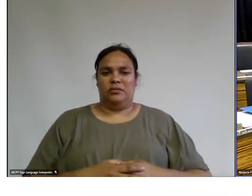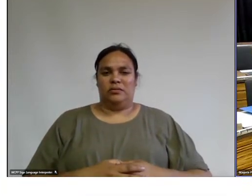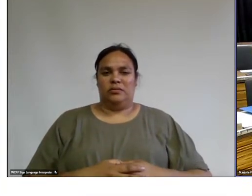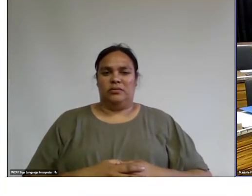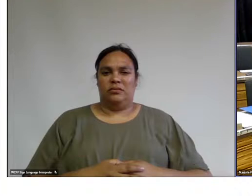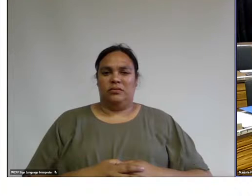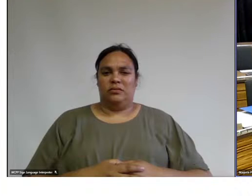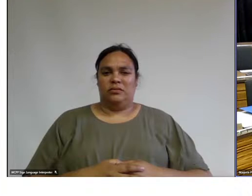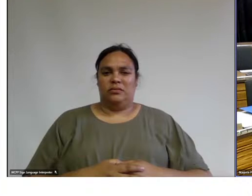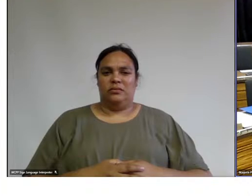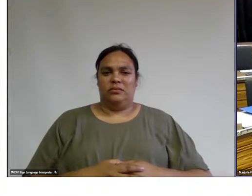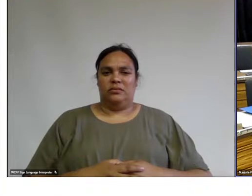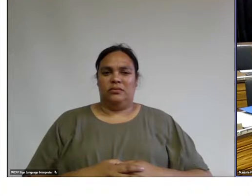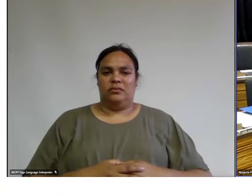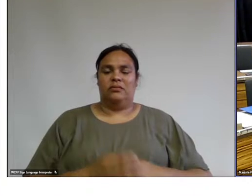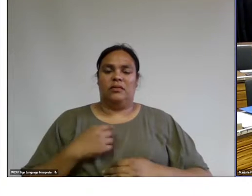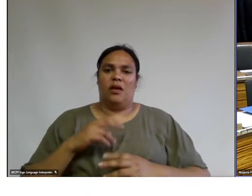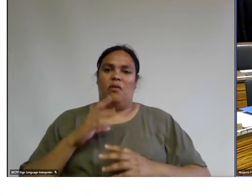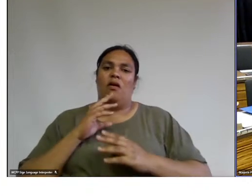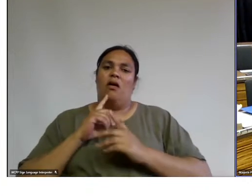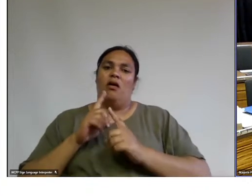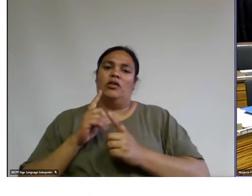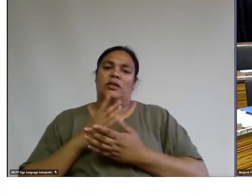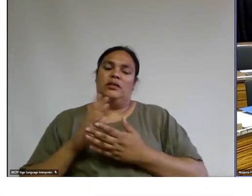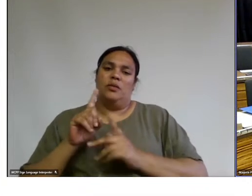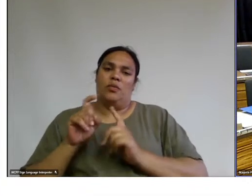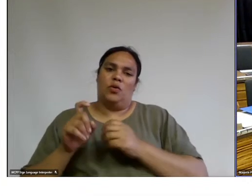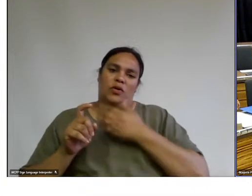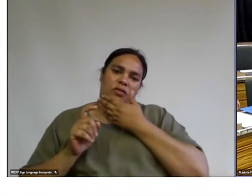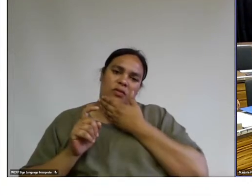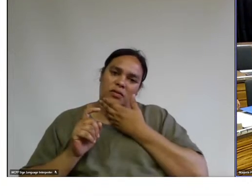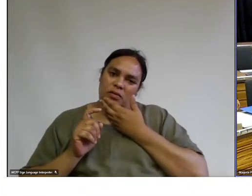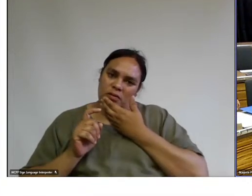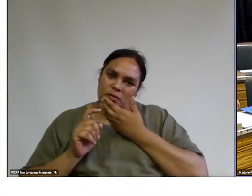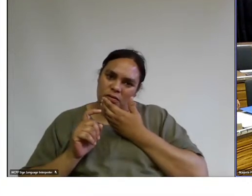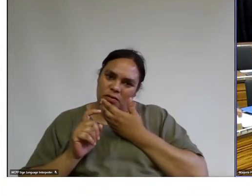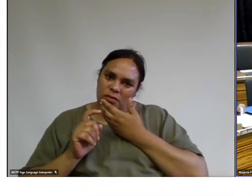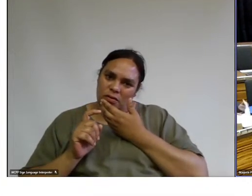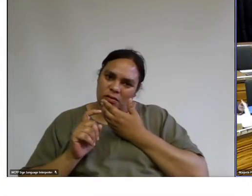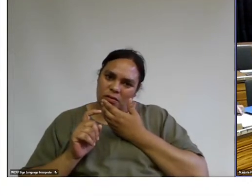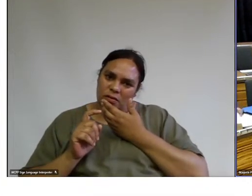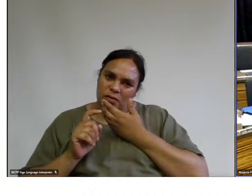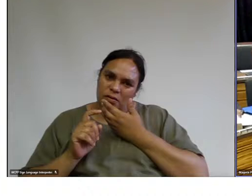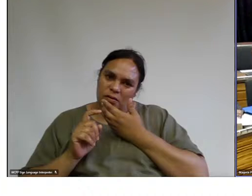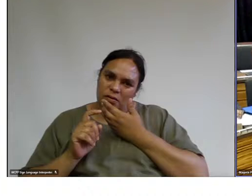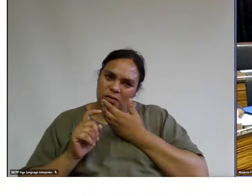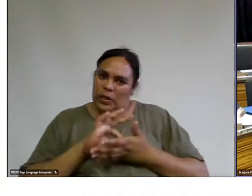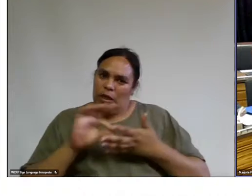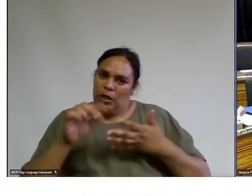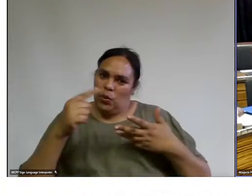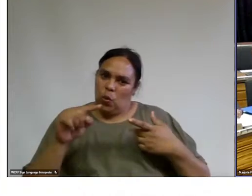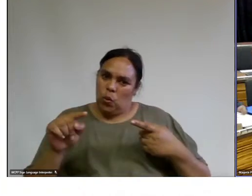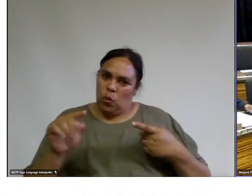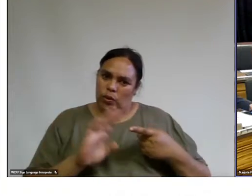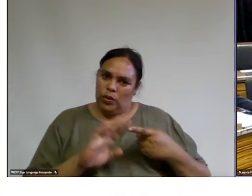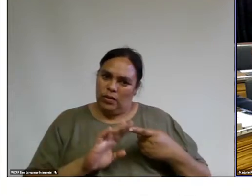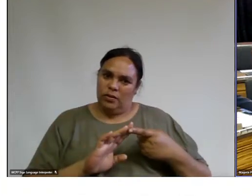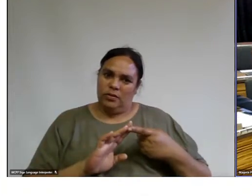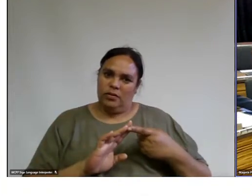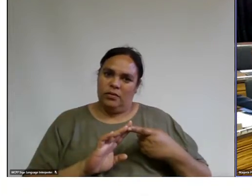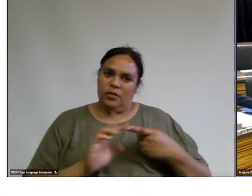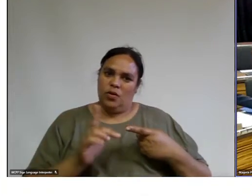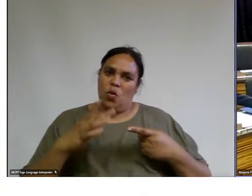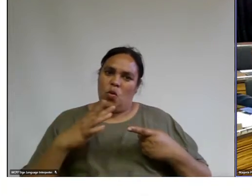answer some of these questions. Let me first deal with the question of a clean audit, and that you want us to